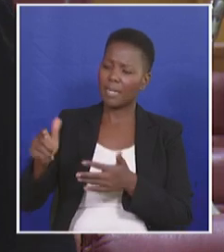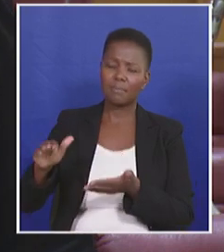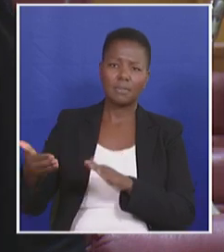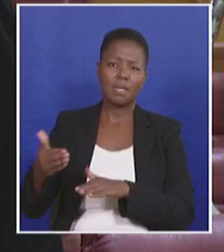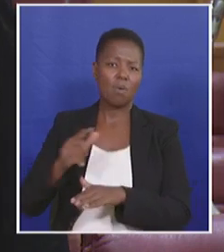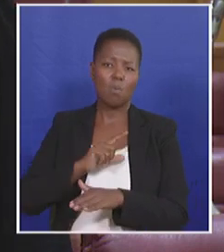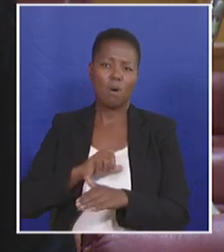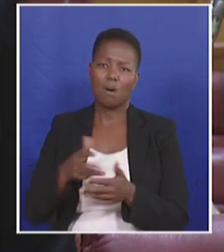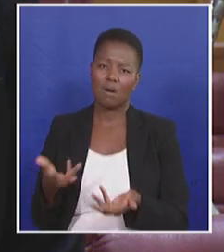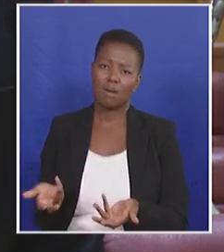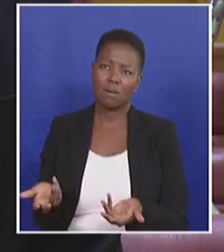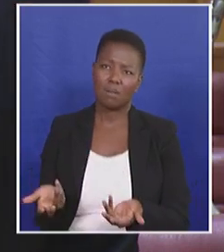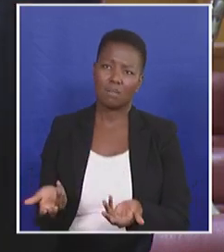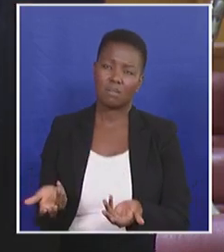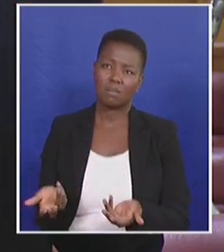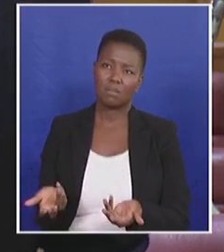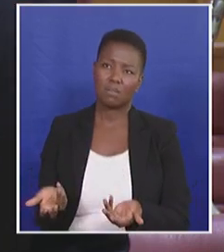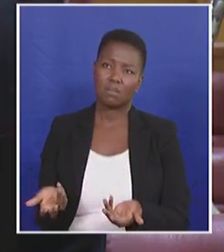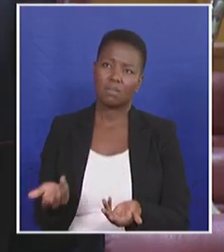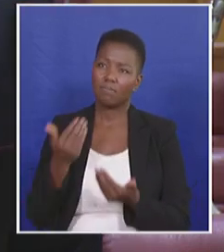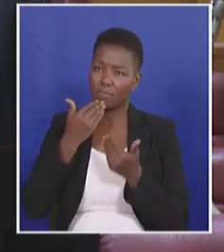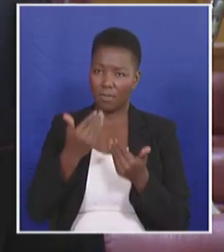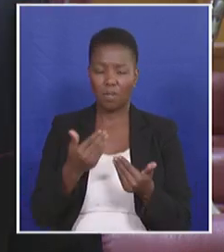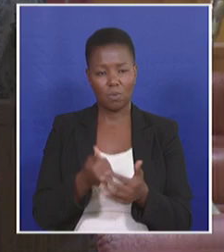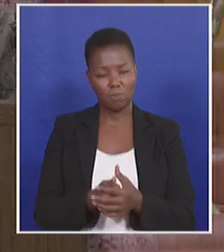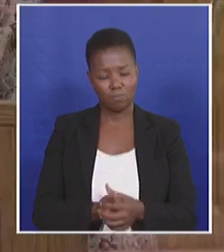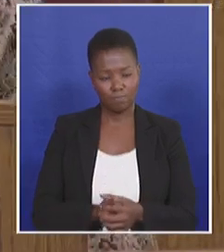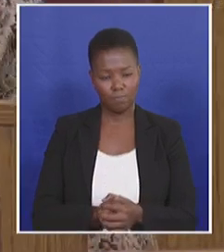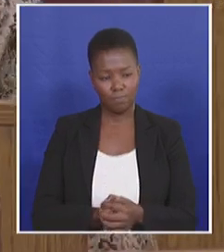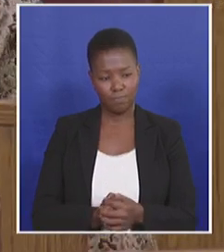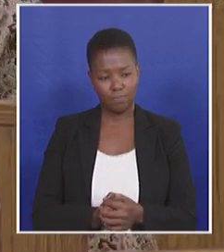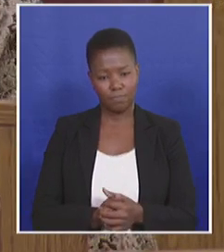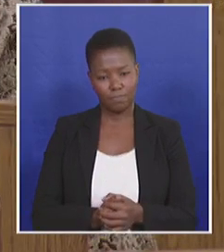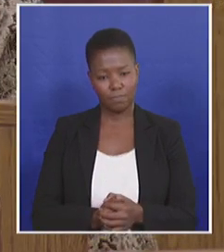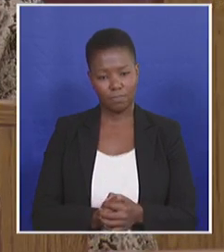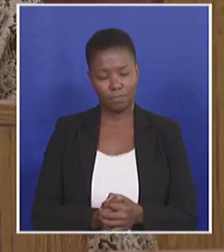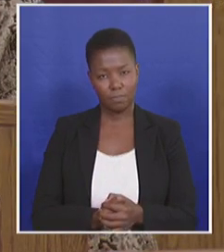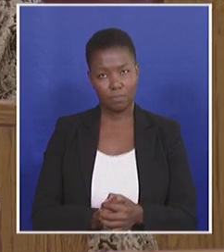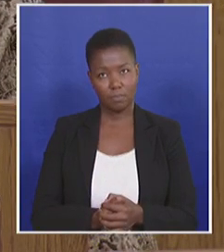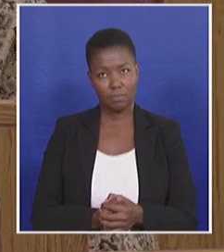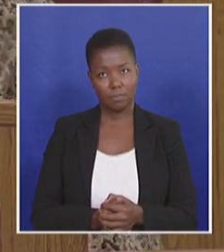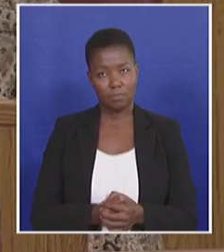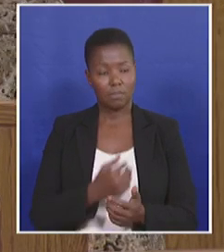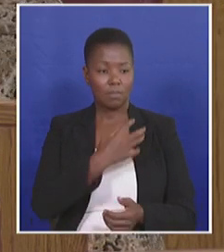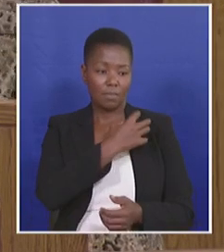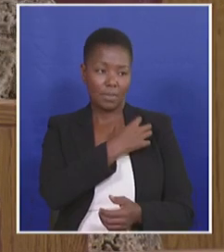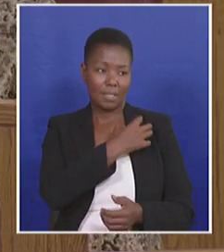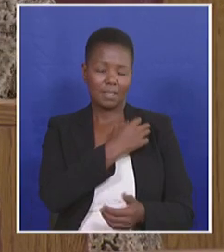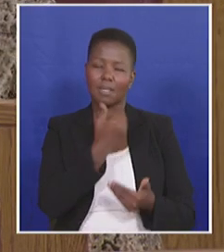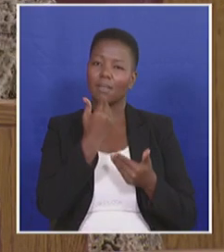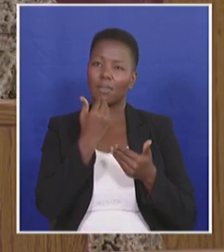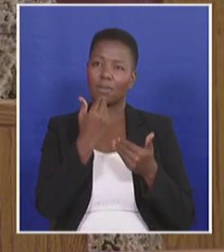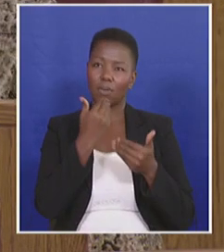the circumstances pertaining to that particular incident. Thank you very much, Madam Chair. Thank you, Minister.